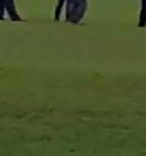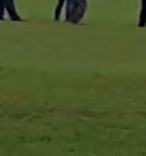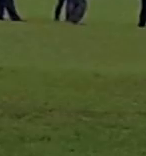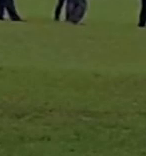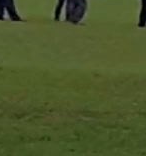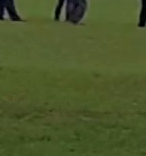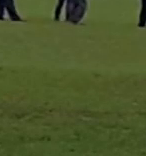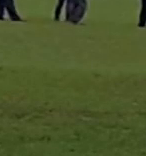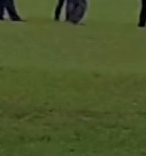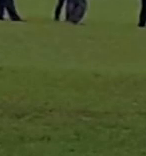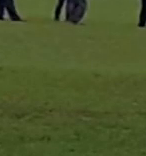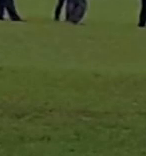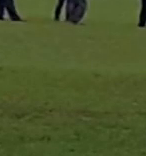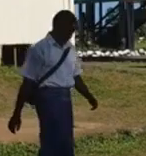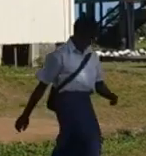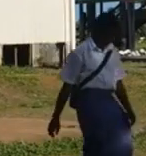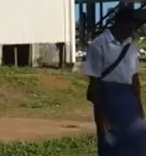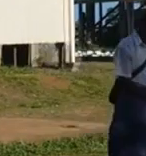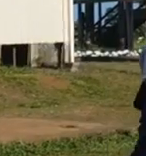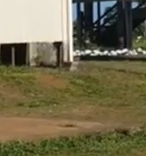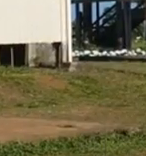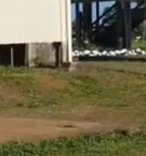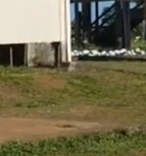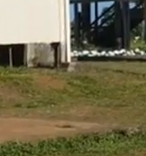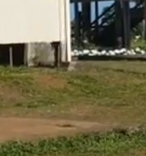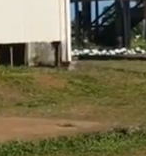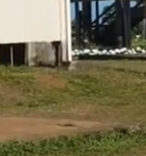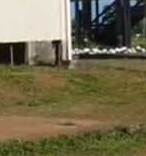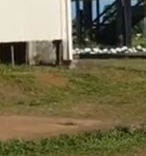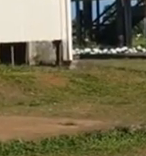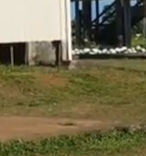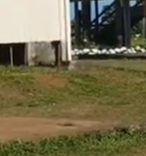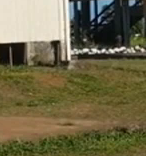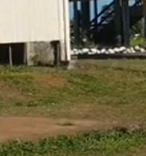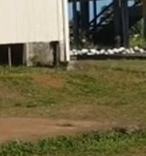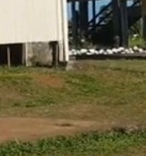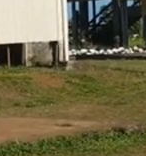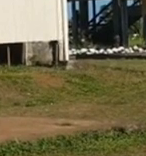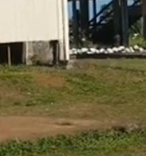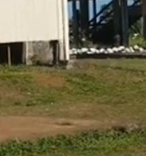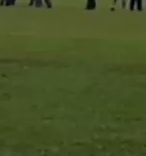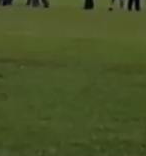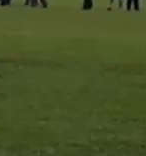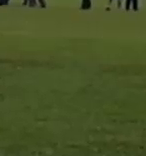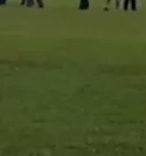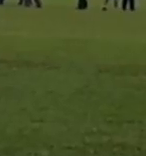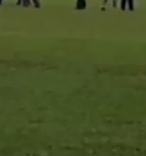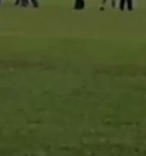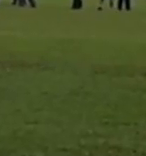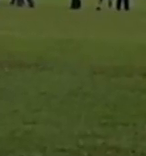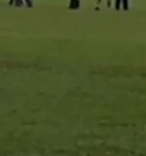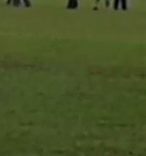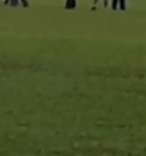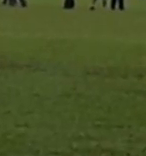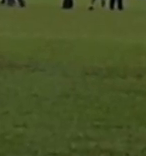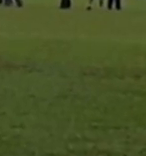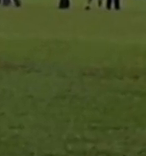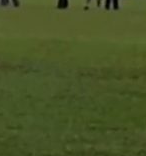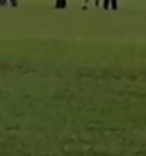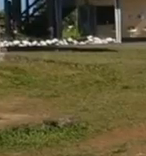class today after a protest by a small group of students at RKS grounds last Friday, allegedly targeting the